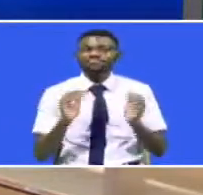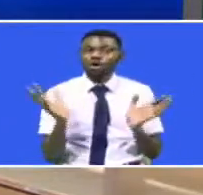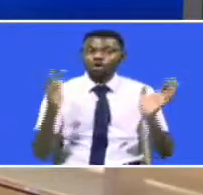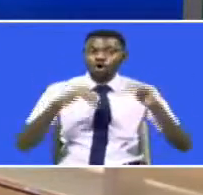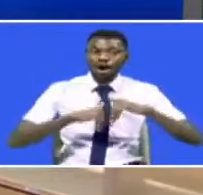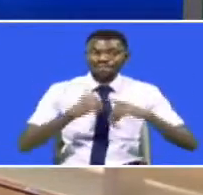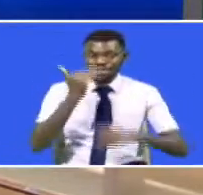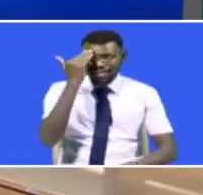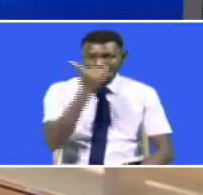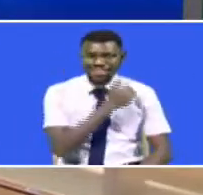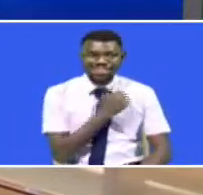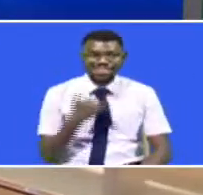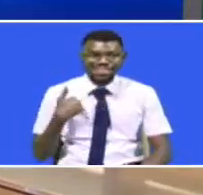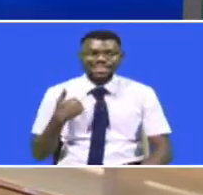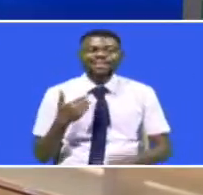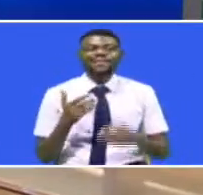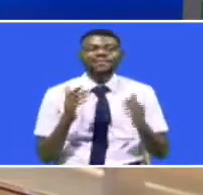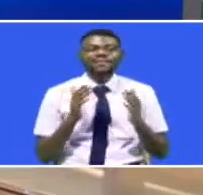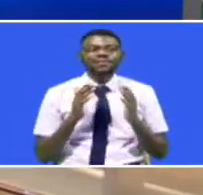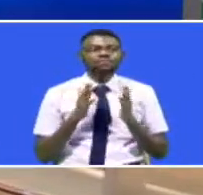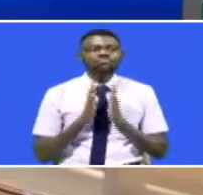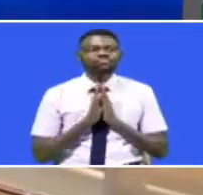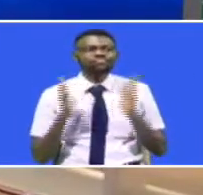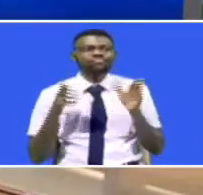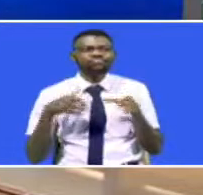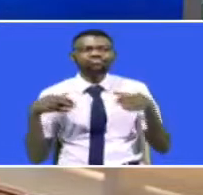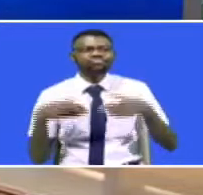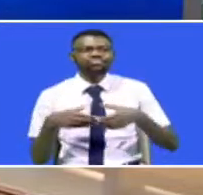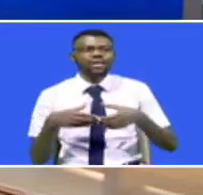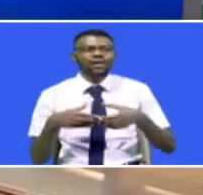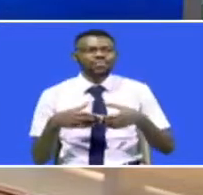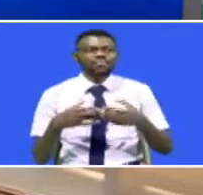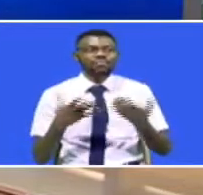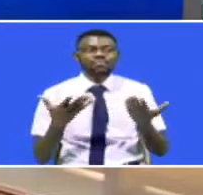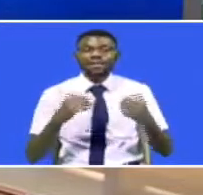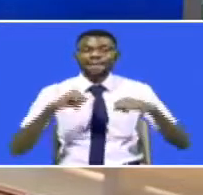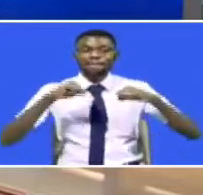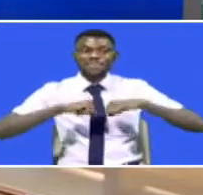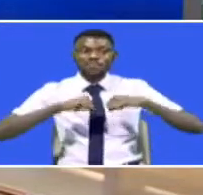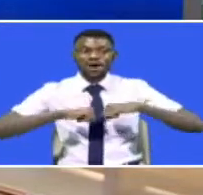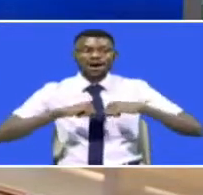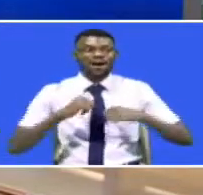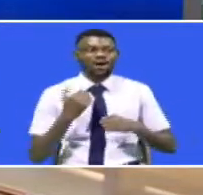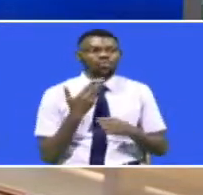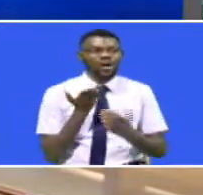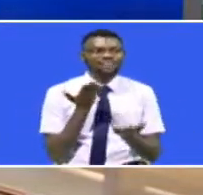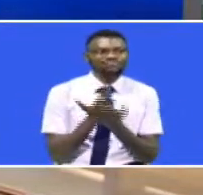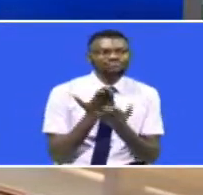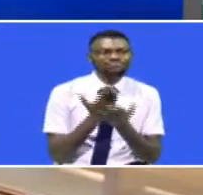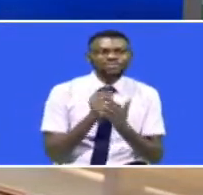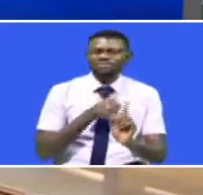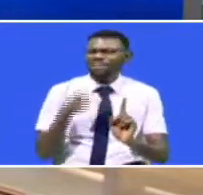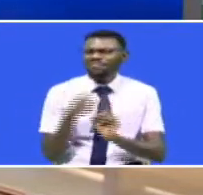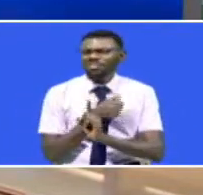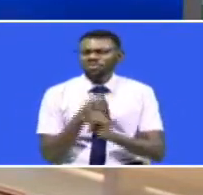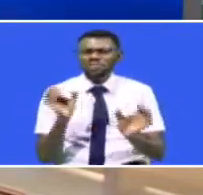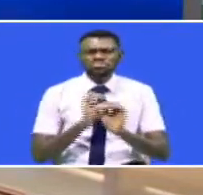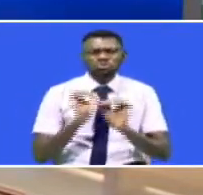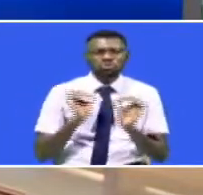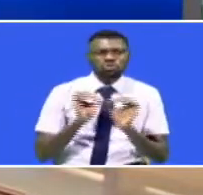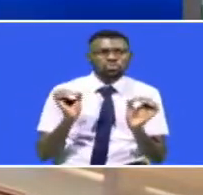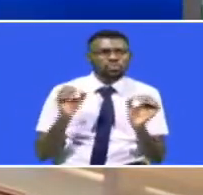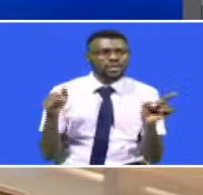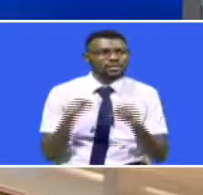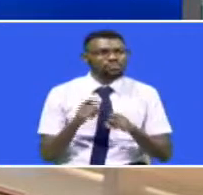of Catholic Bishops, and this is their memorandum to the government. The first thing they're calling on is appealing for nonviolence at all costs